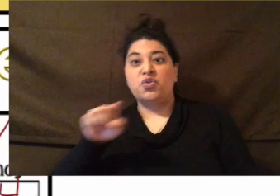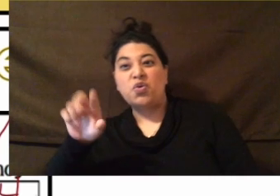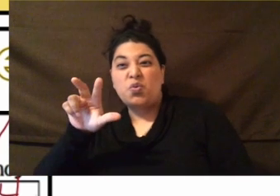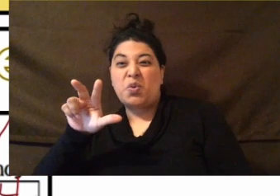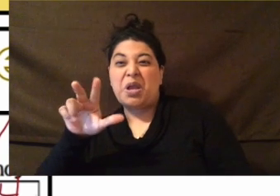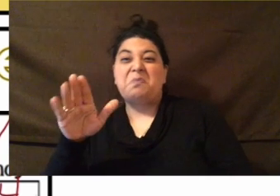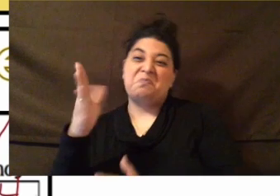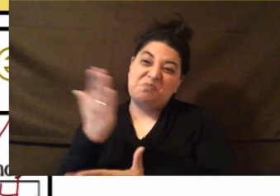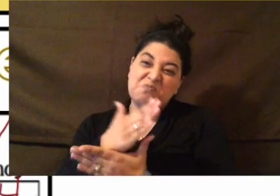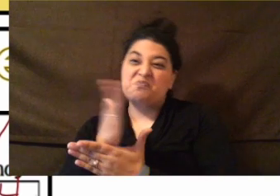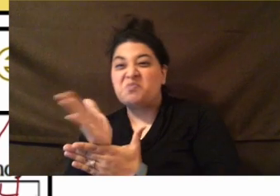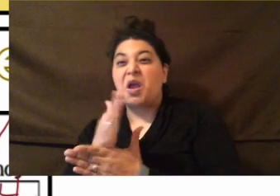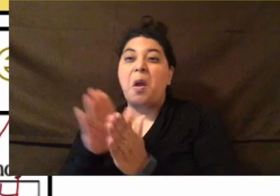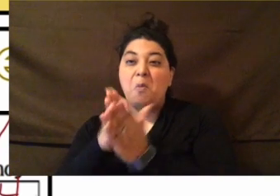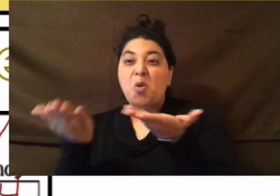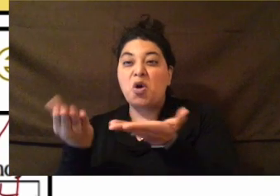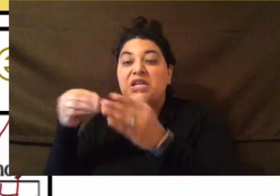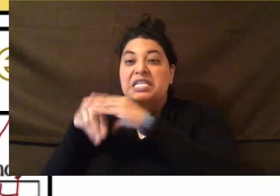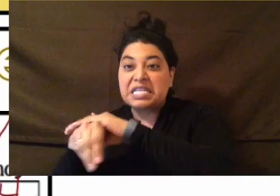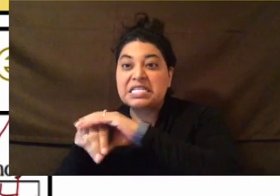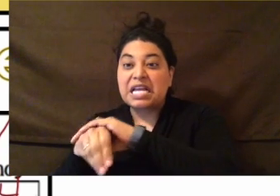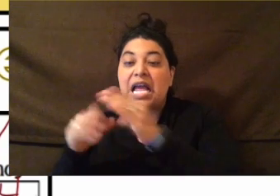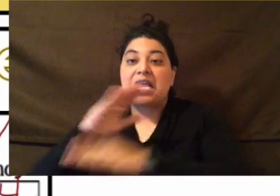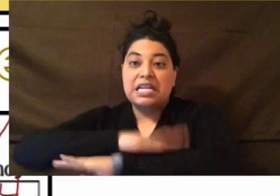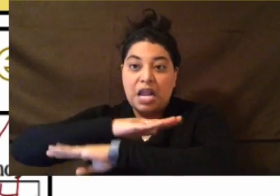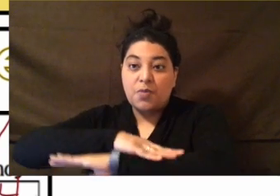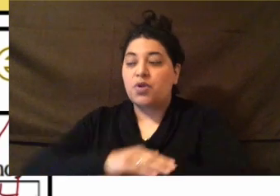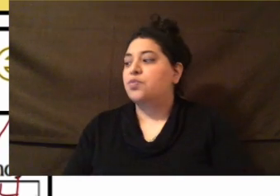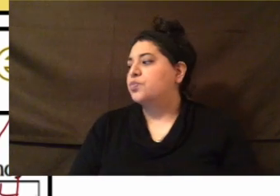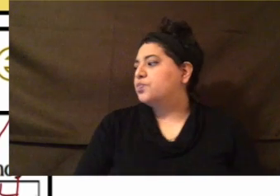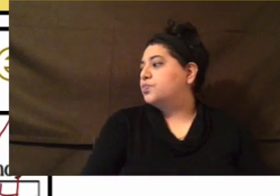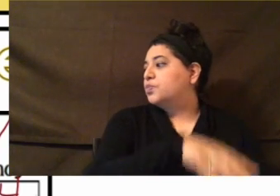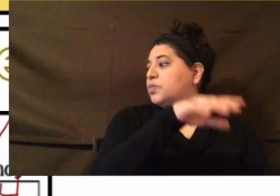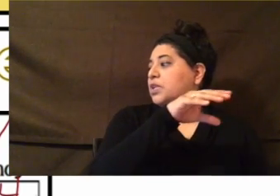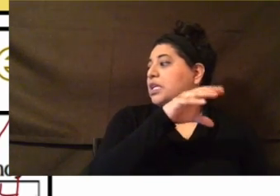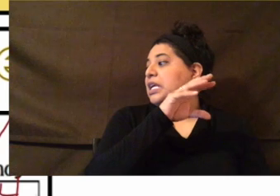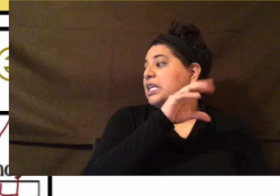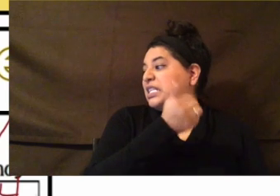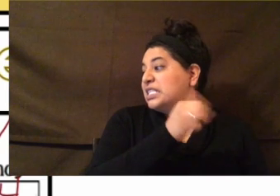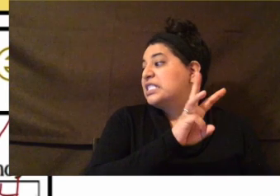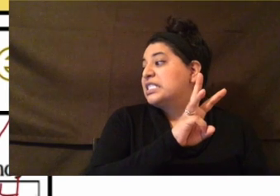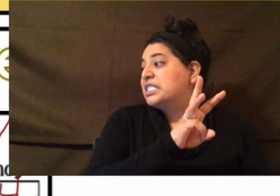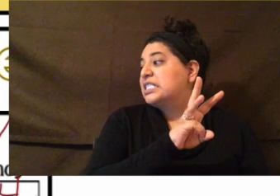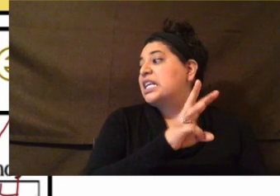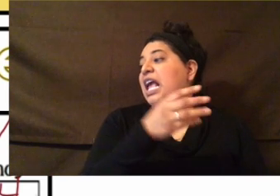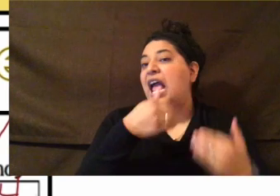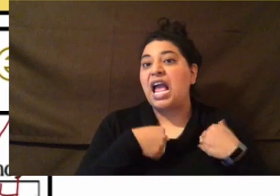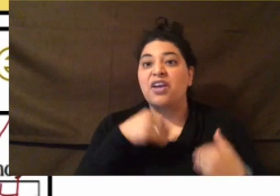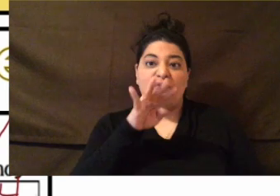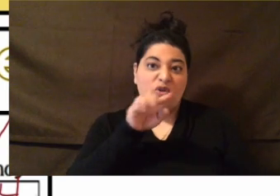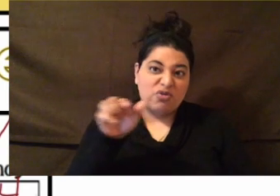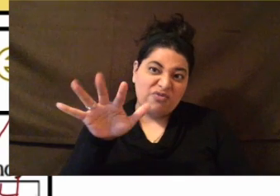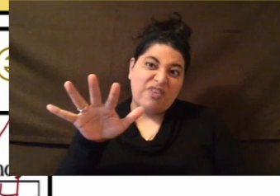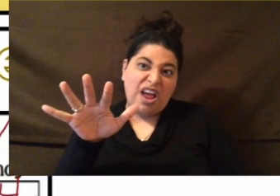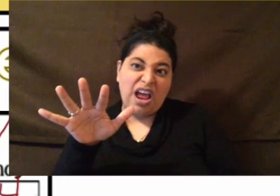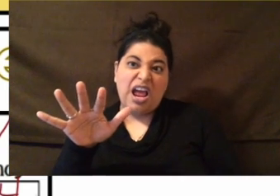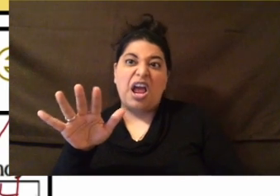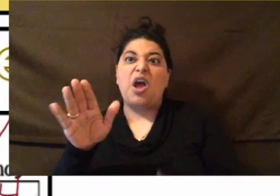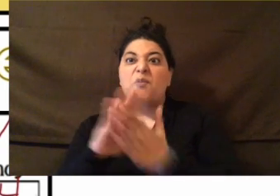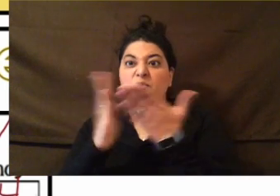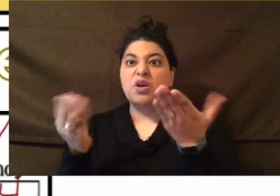desk. 15 students had 4 to 5 books in their desk. 6 to 7